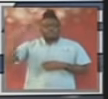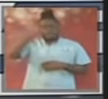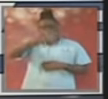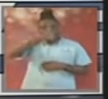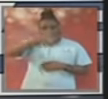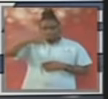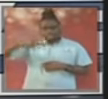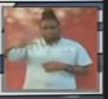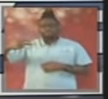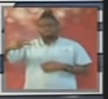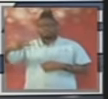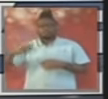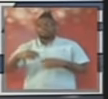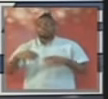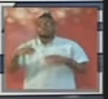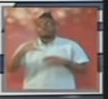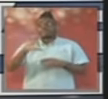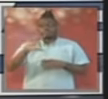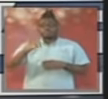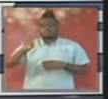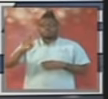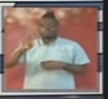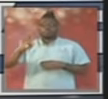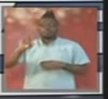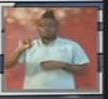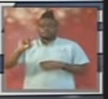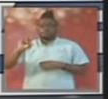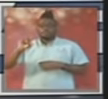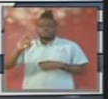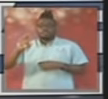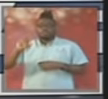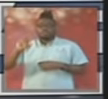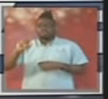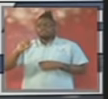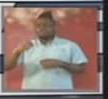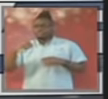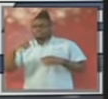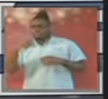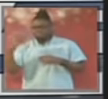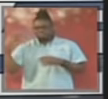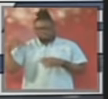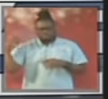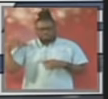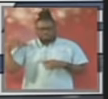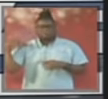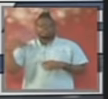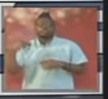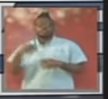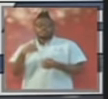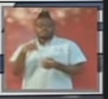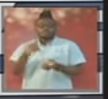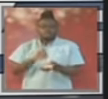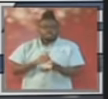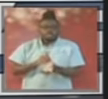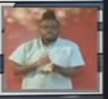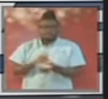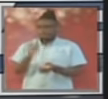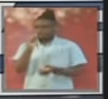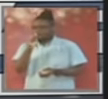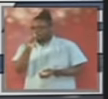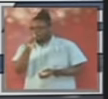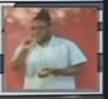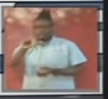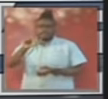of the Ministry of Finance, private service providers such as physicians that support the diplomatic community